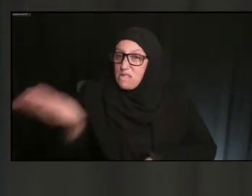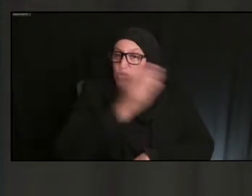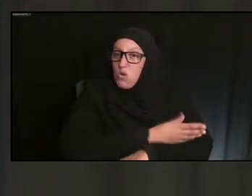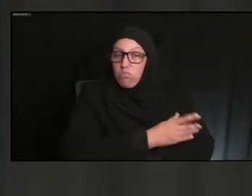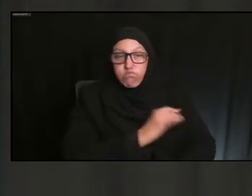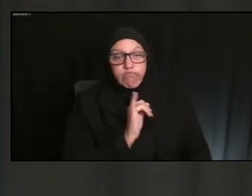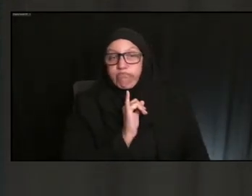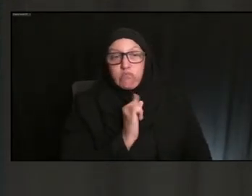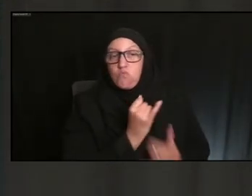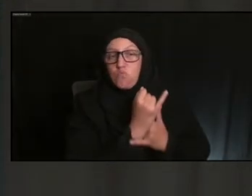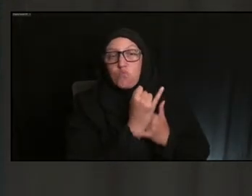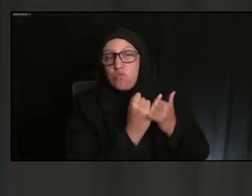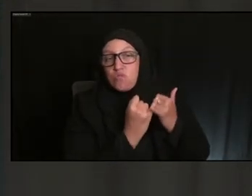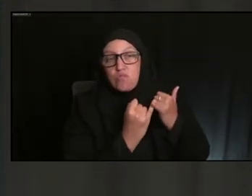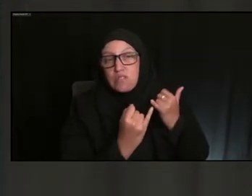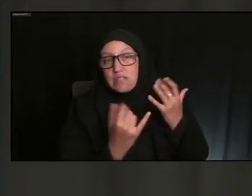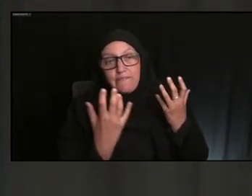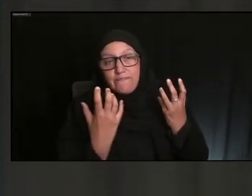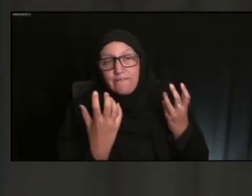you know, those that lived